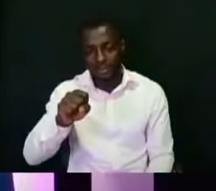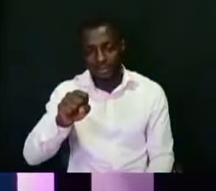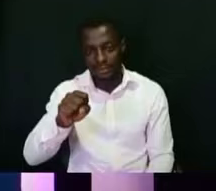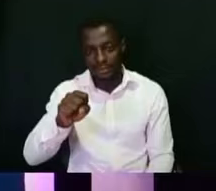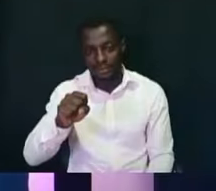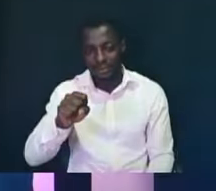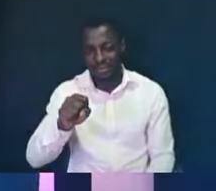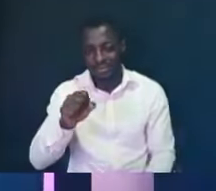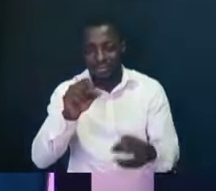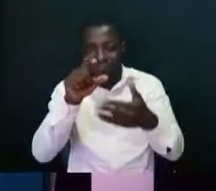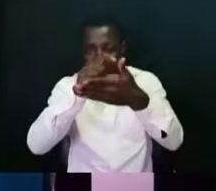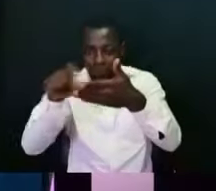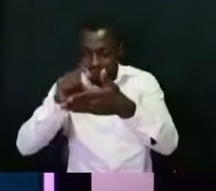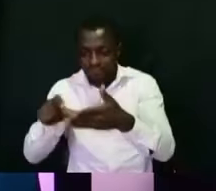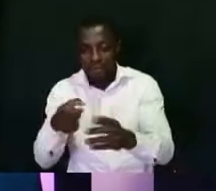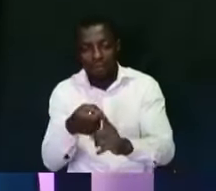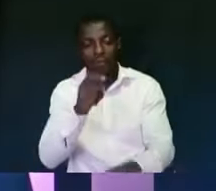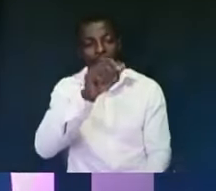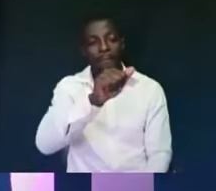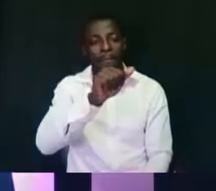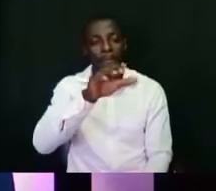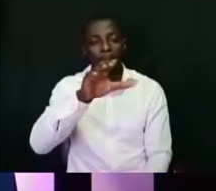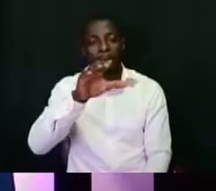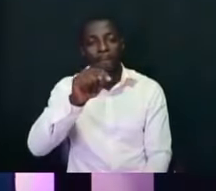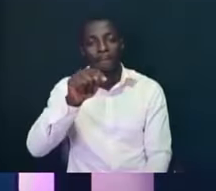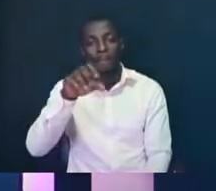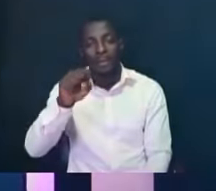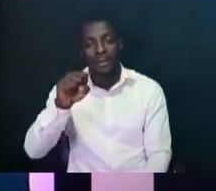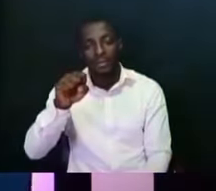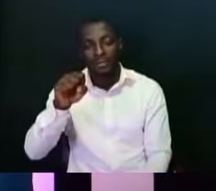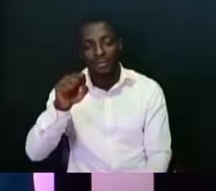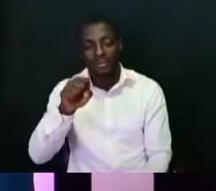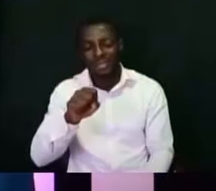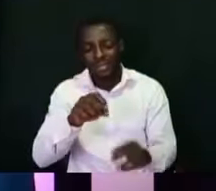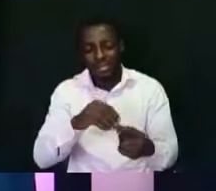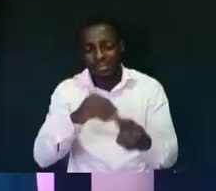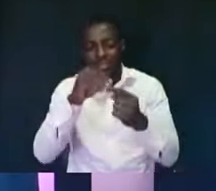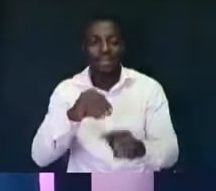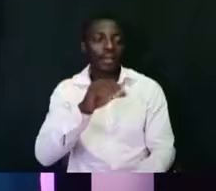Now, a couple of scriptures from Acts. Now, especially Acts chapter